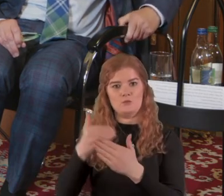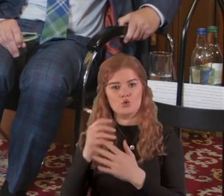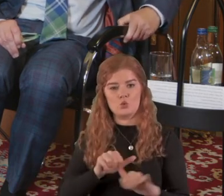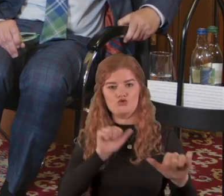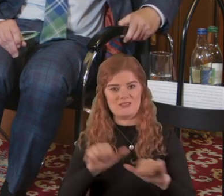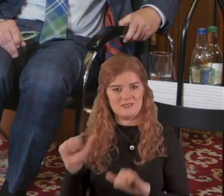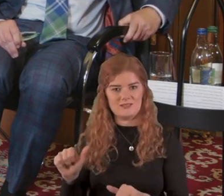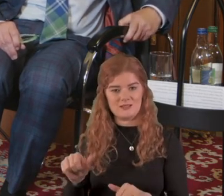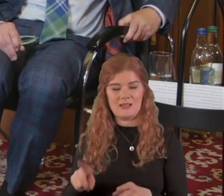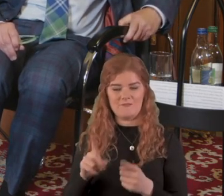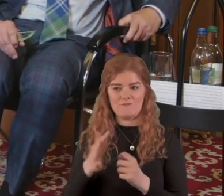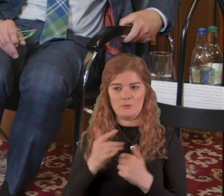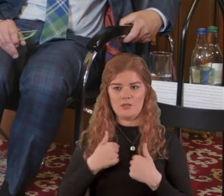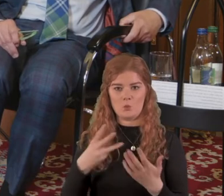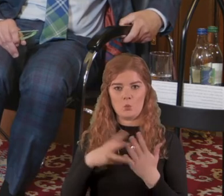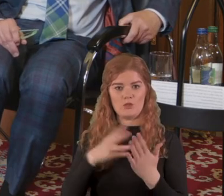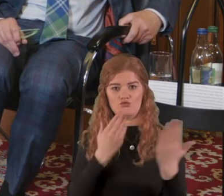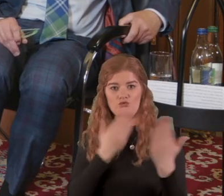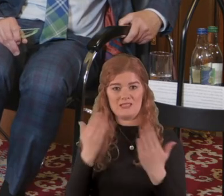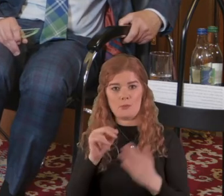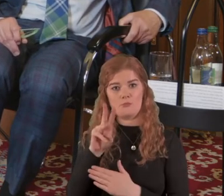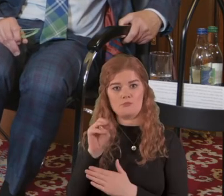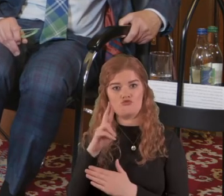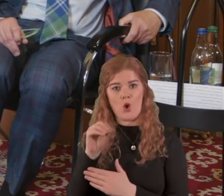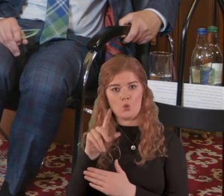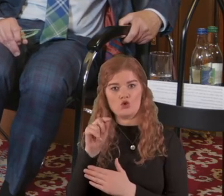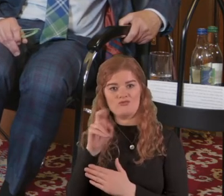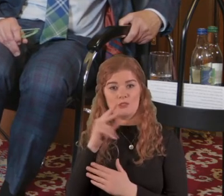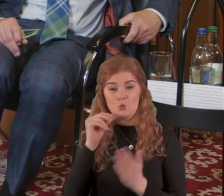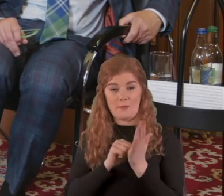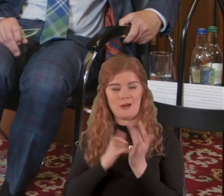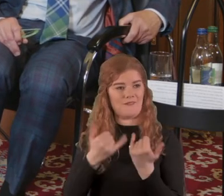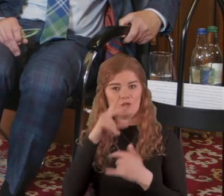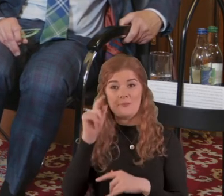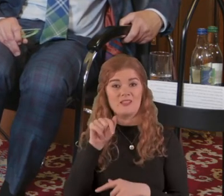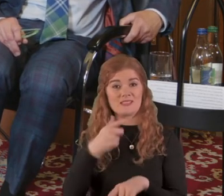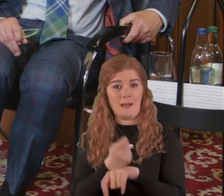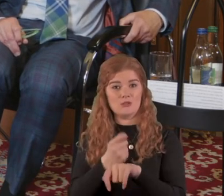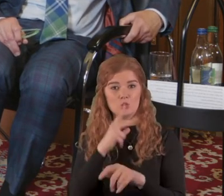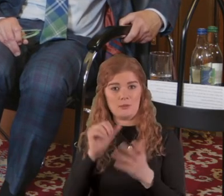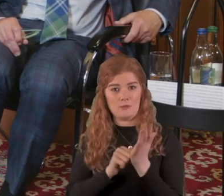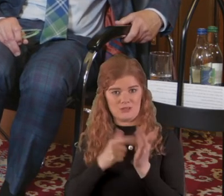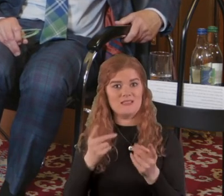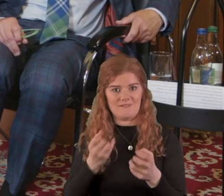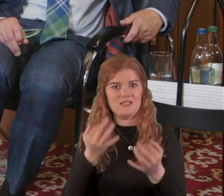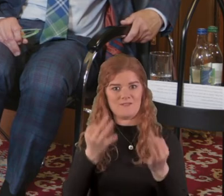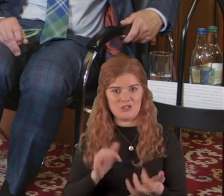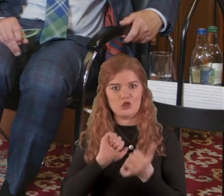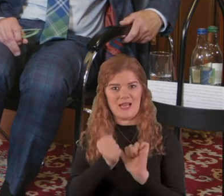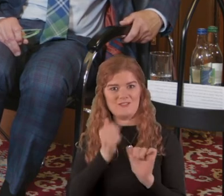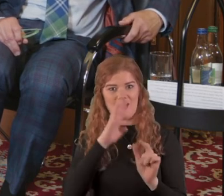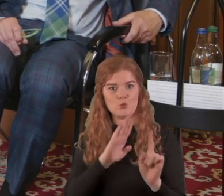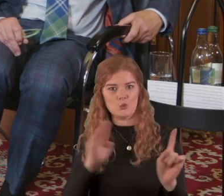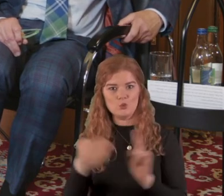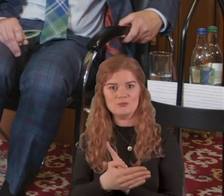read the pro-Tory newspapers, well, the Times in particular, there is a definite change of tack. Even